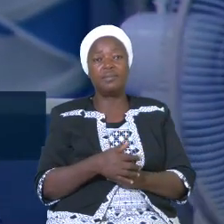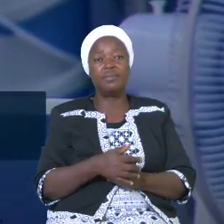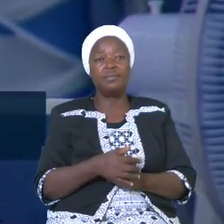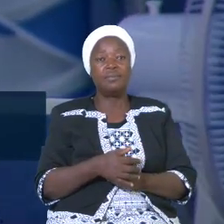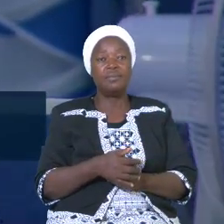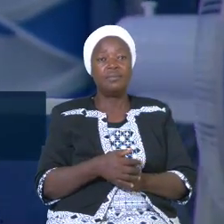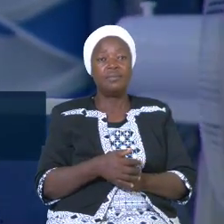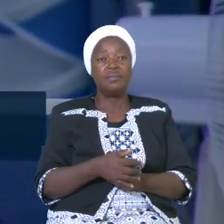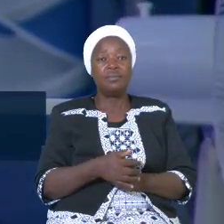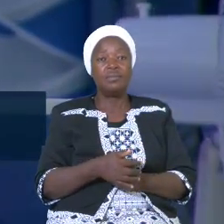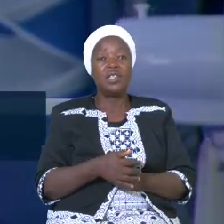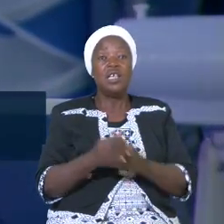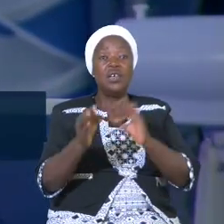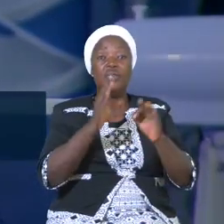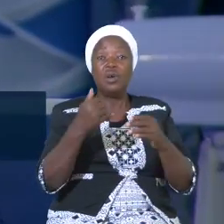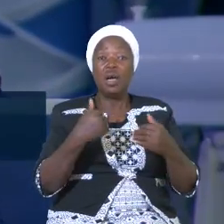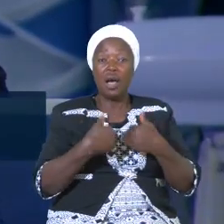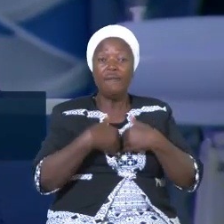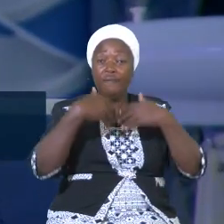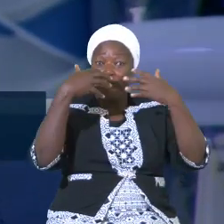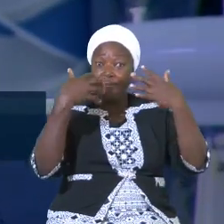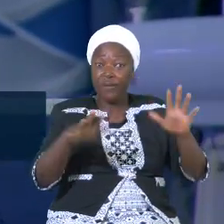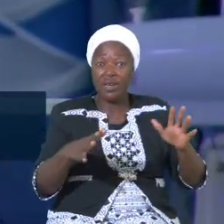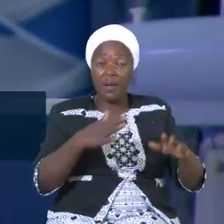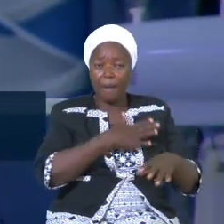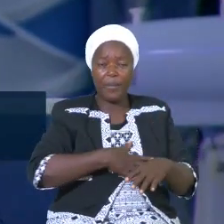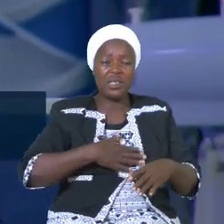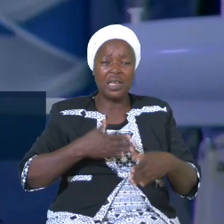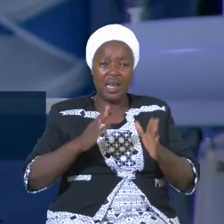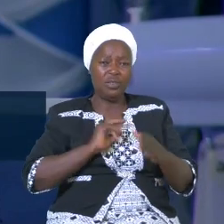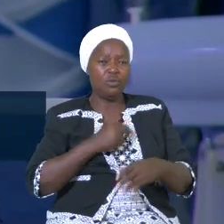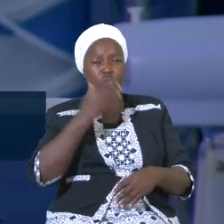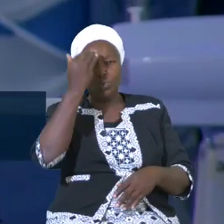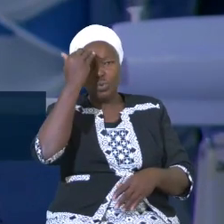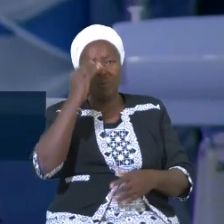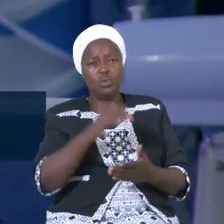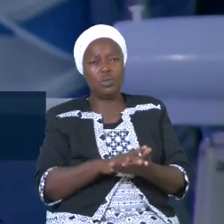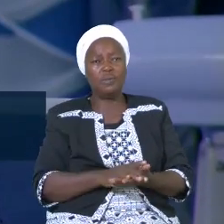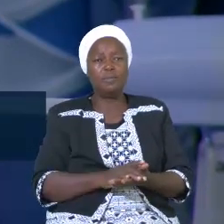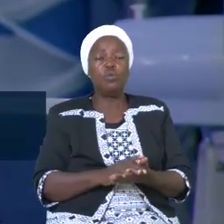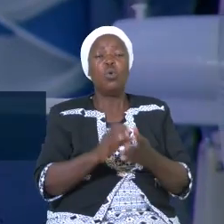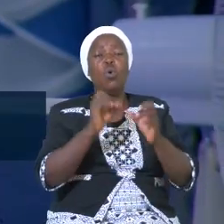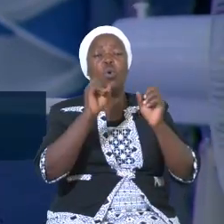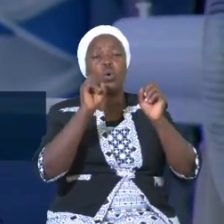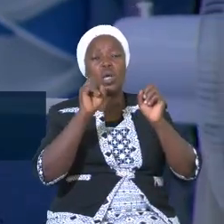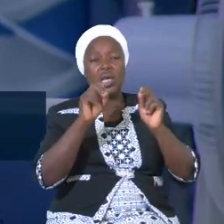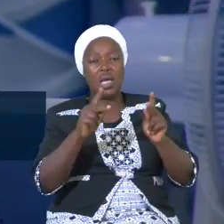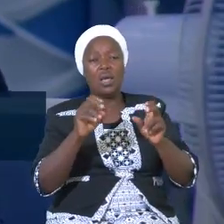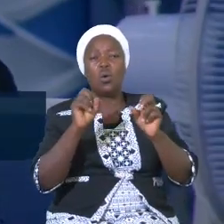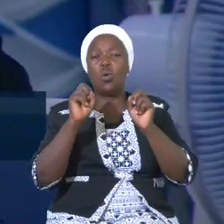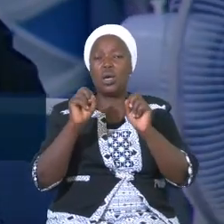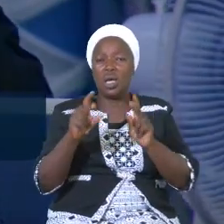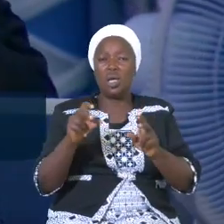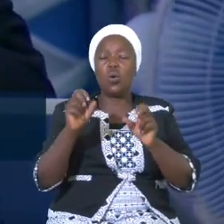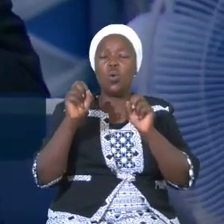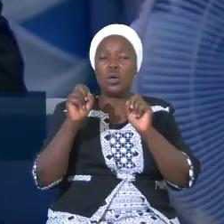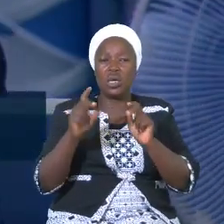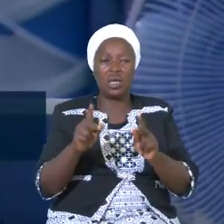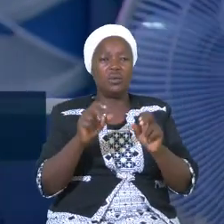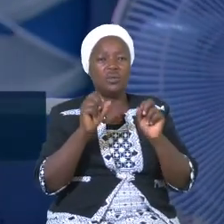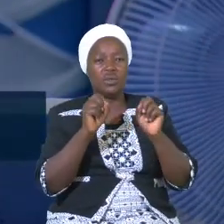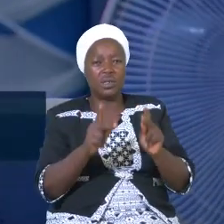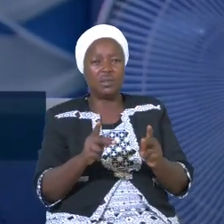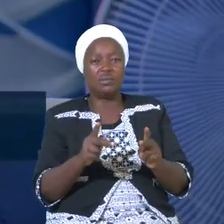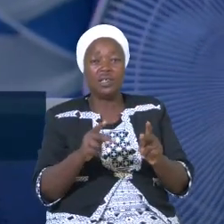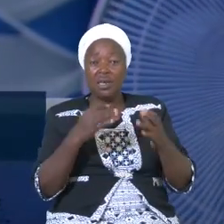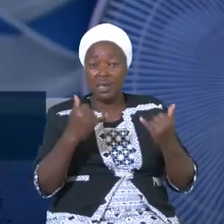if you are finished wave wave wave wave wave okay i can see something all right i can see so now get